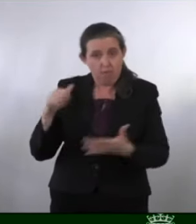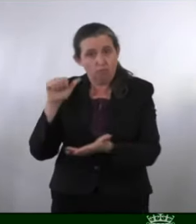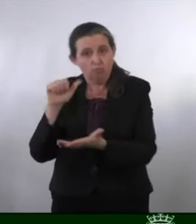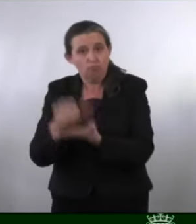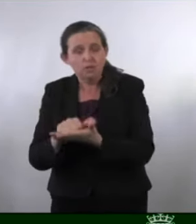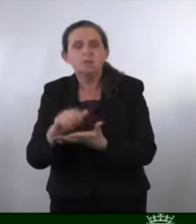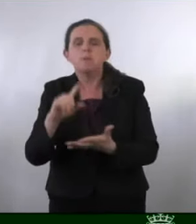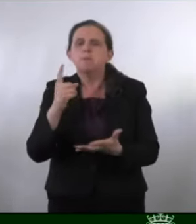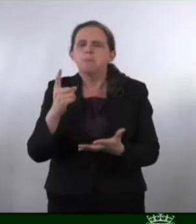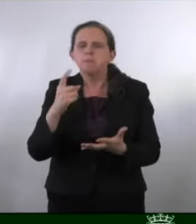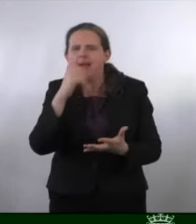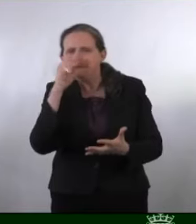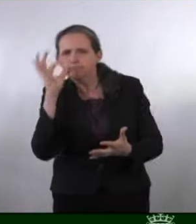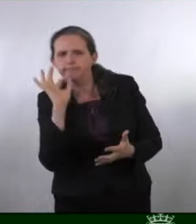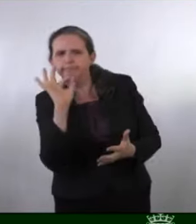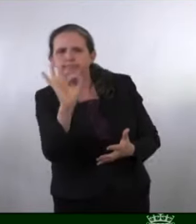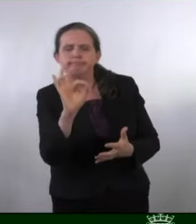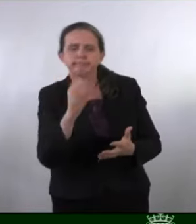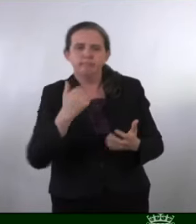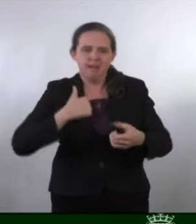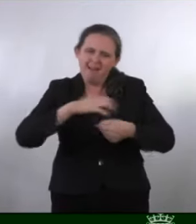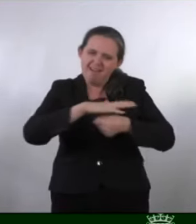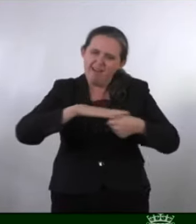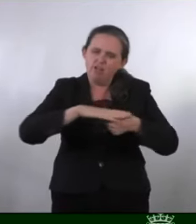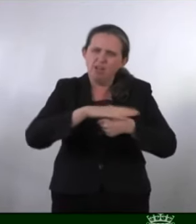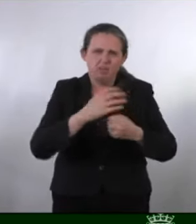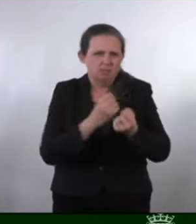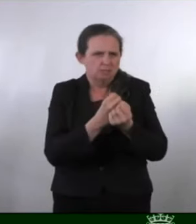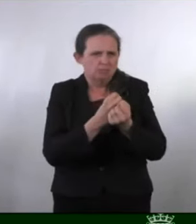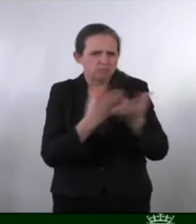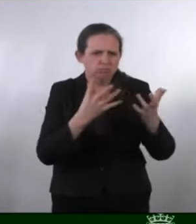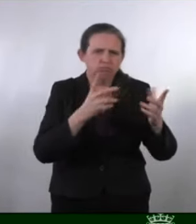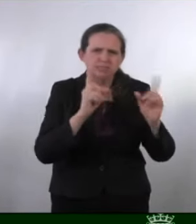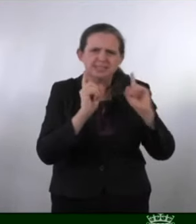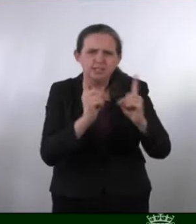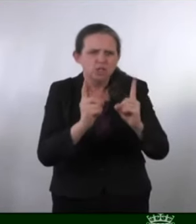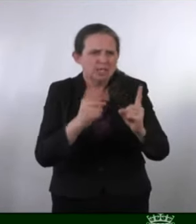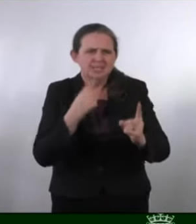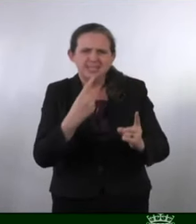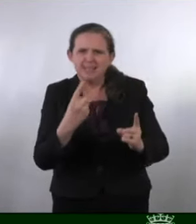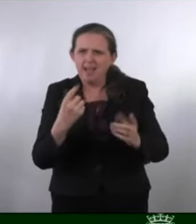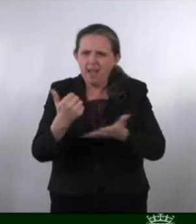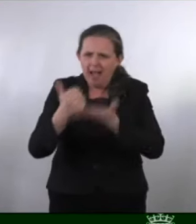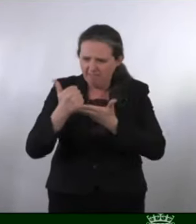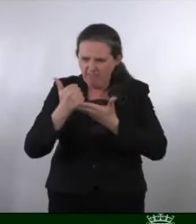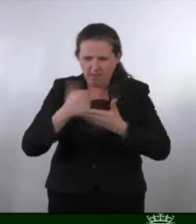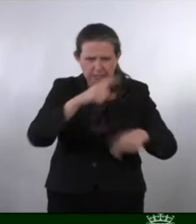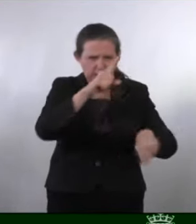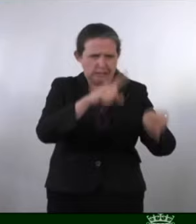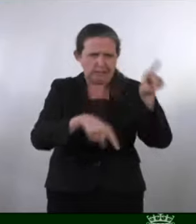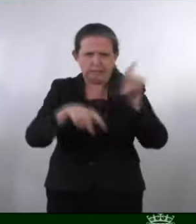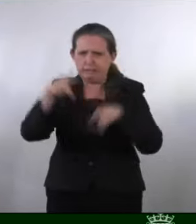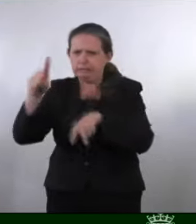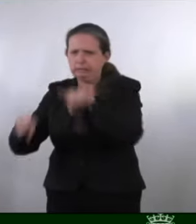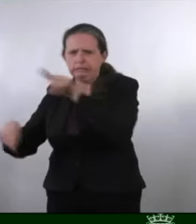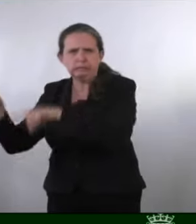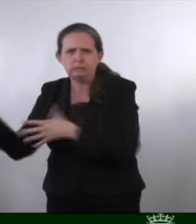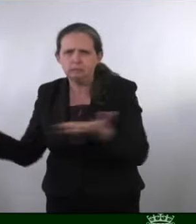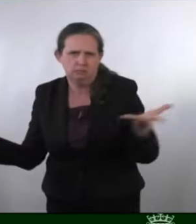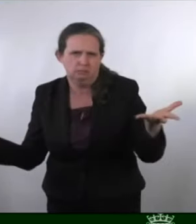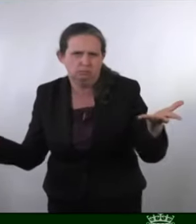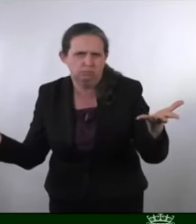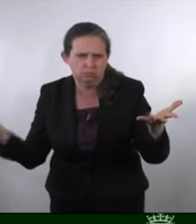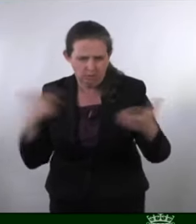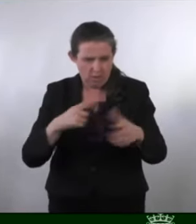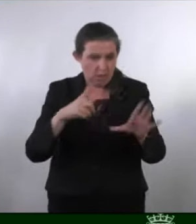teachers have complained in my area about is the patchiness of some of the advice and the application of whole school groups, sometimes whole year groups, going